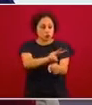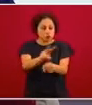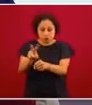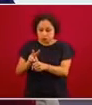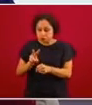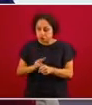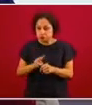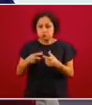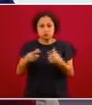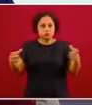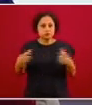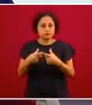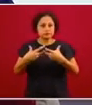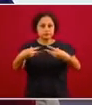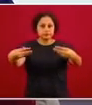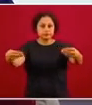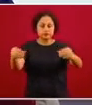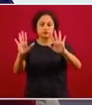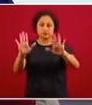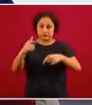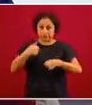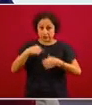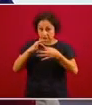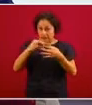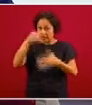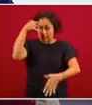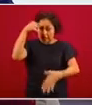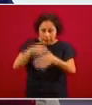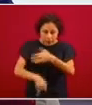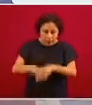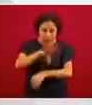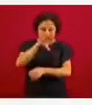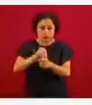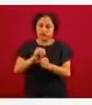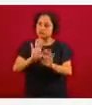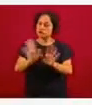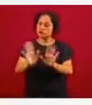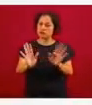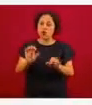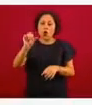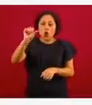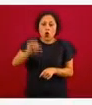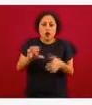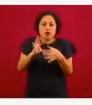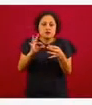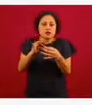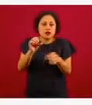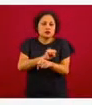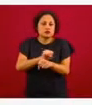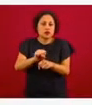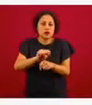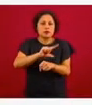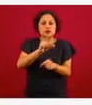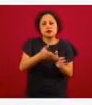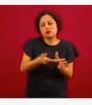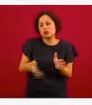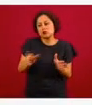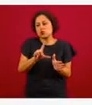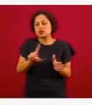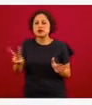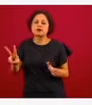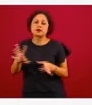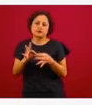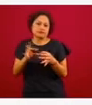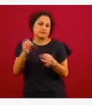This is related to the technical mechanism of the epidemiological vigilance model. I won't